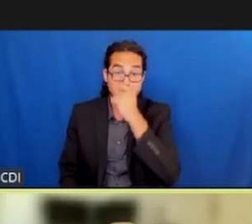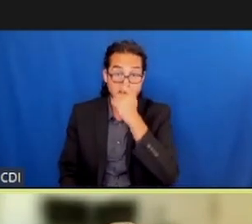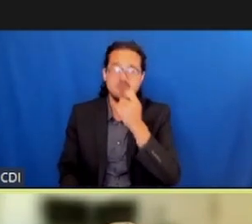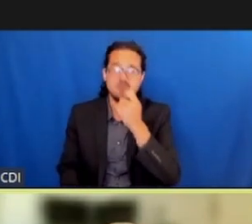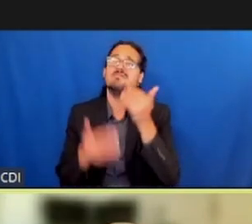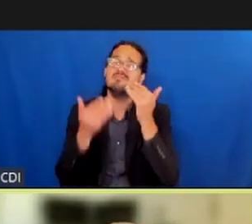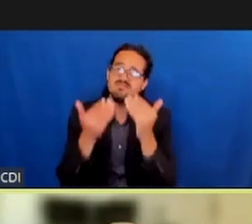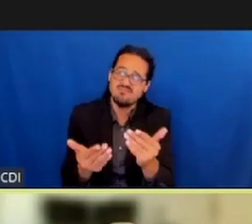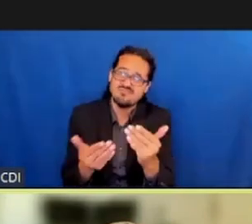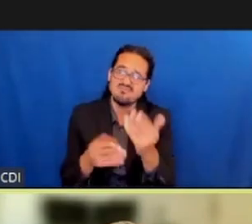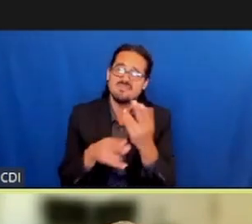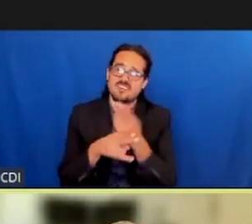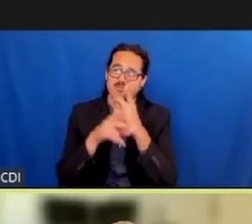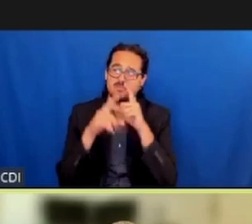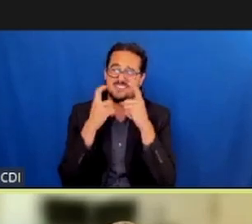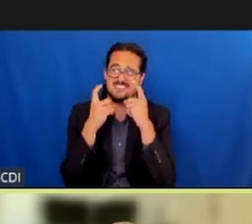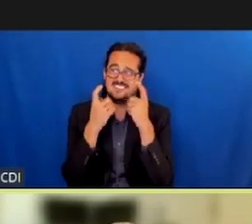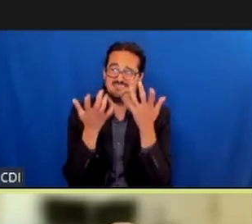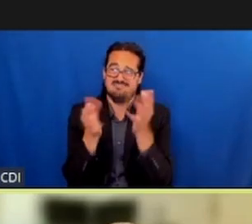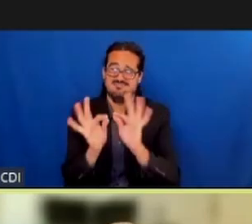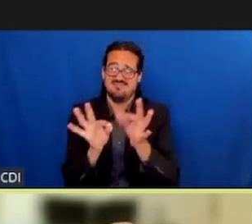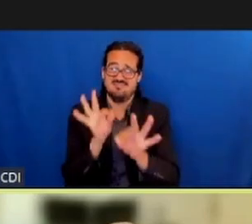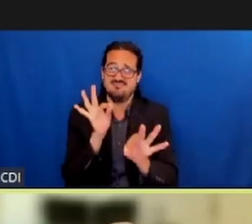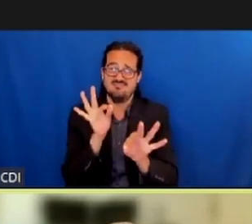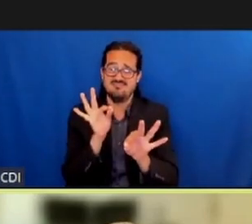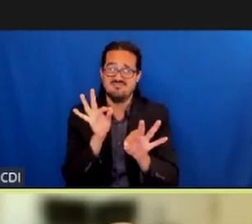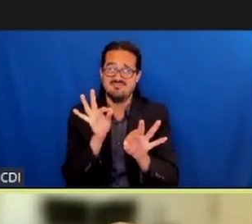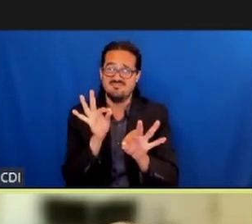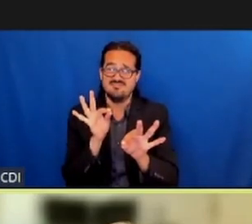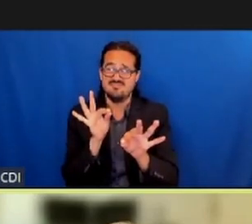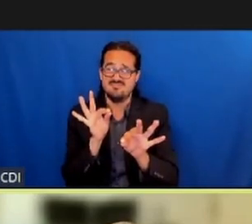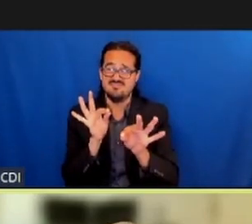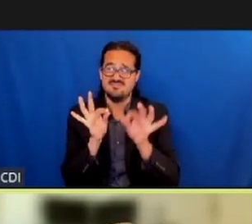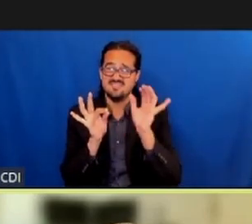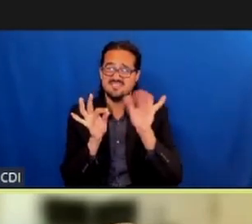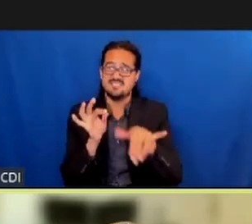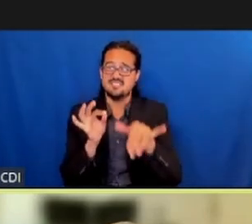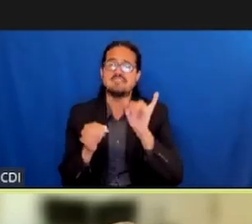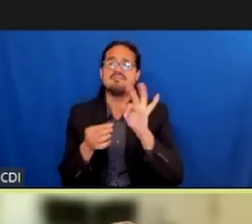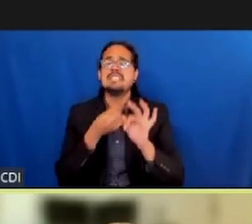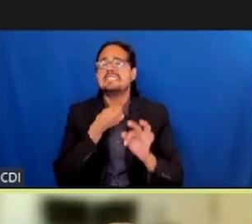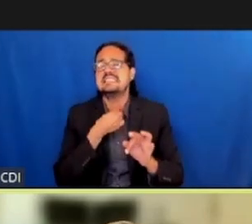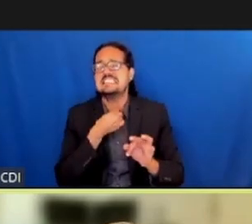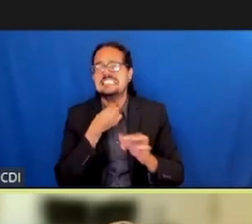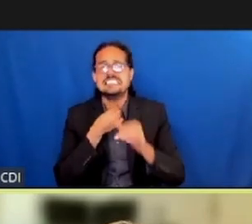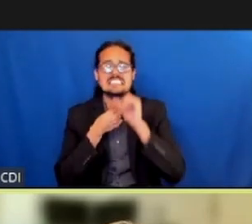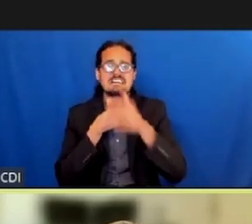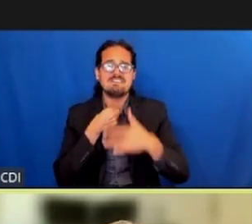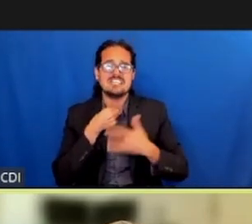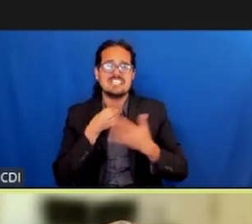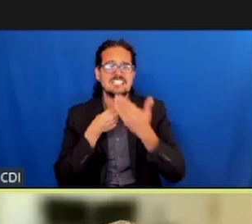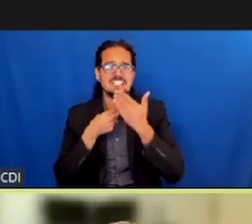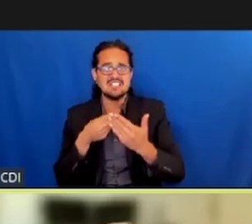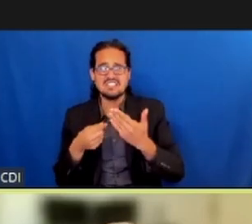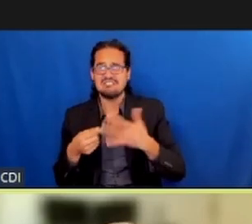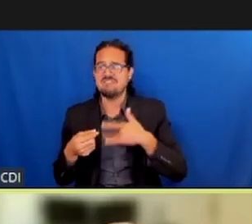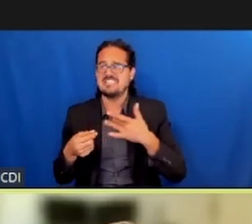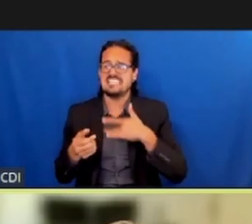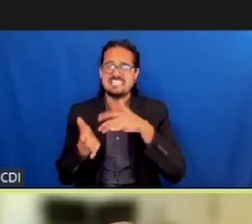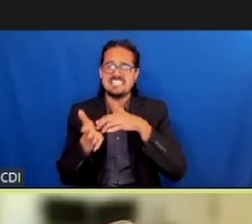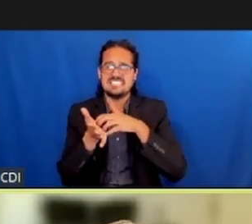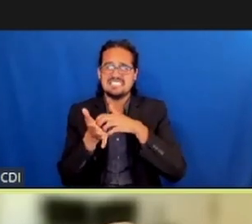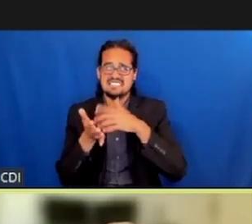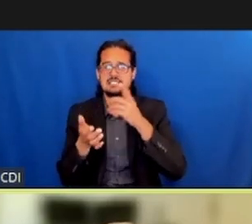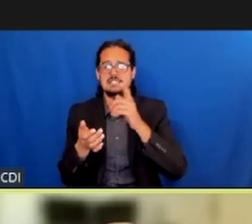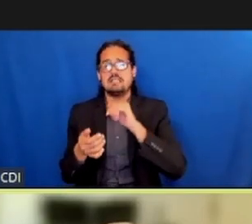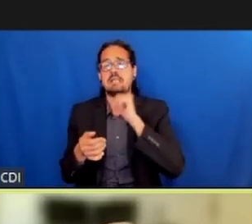I'd like all of us to think about. So if I have a scratchy throat and I don't feel, this is not COVID, I'm still going to wear a mask for a couple of days around